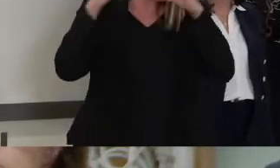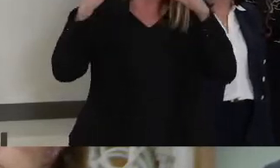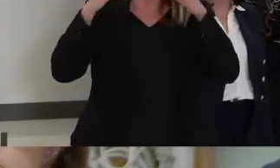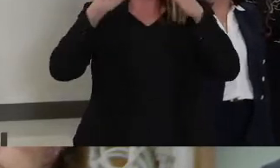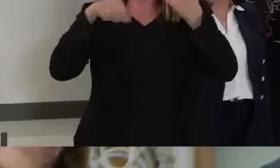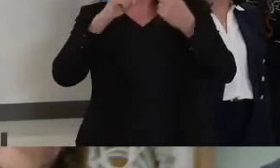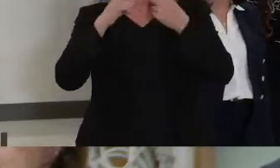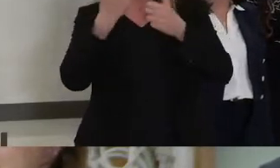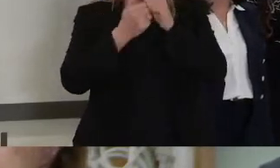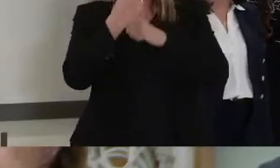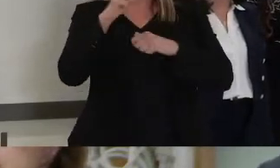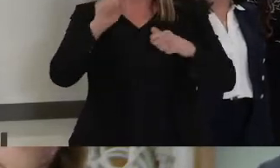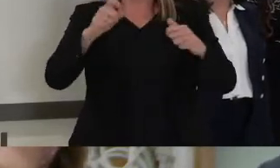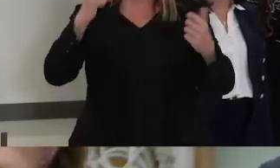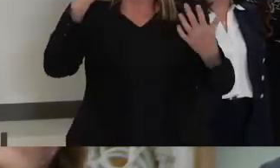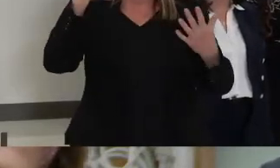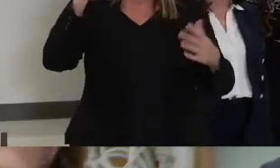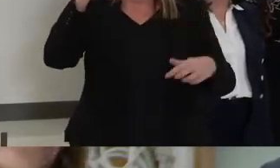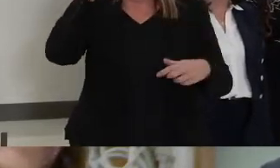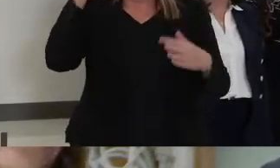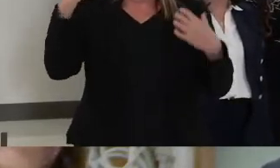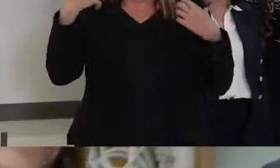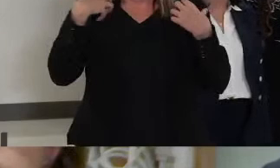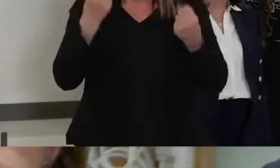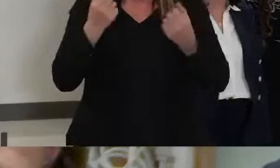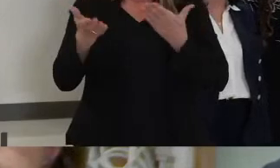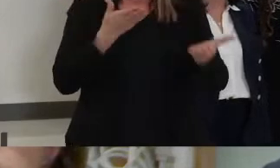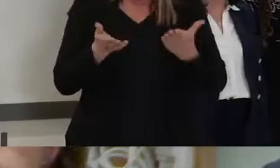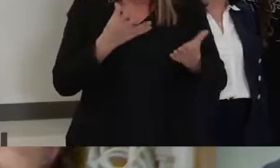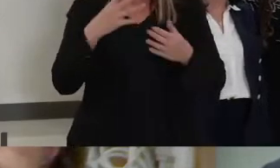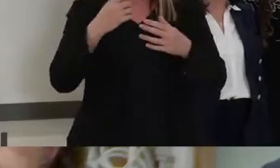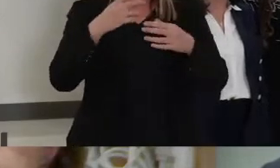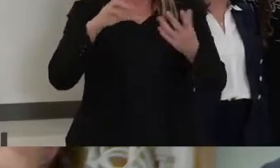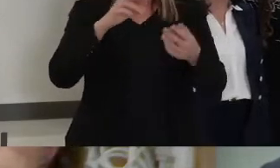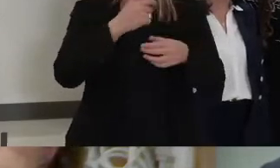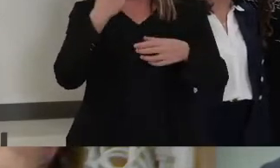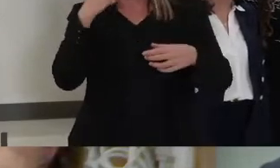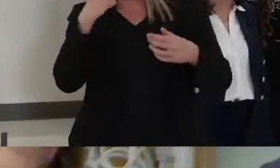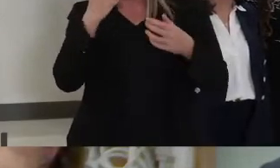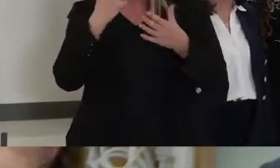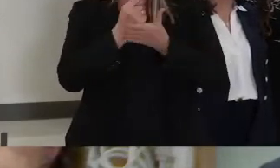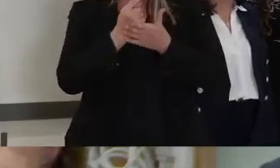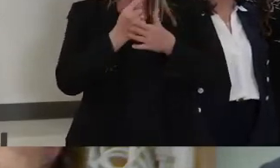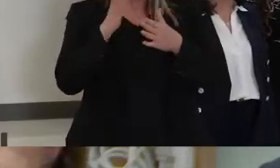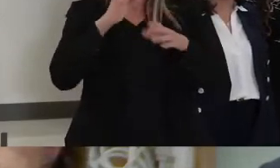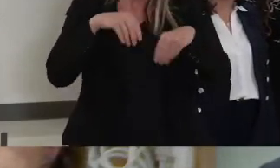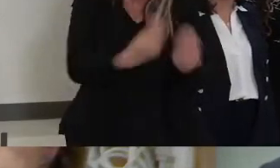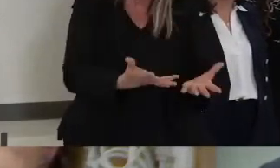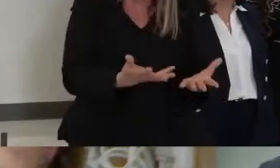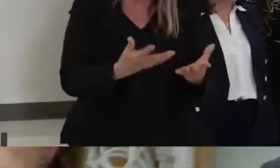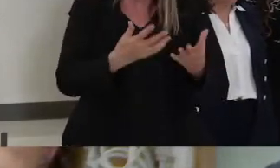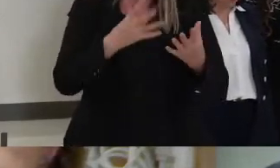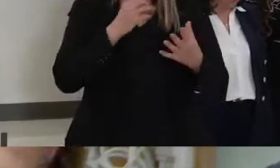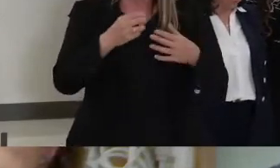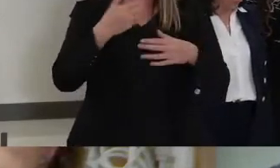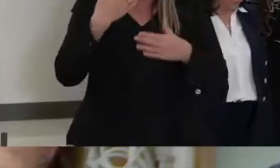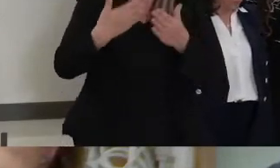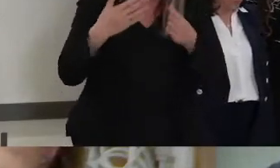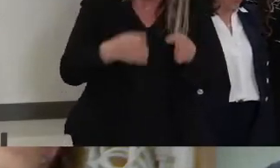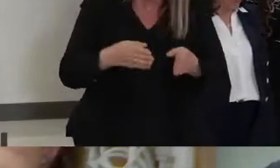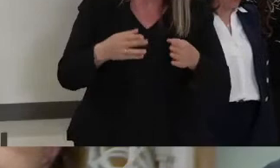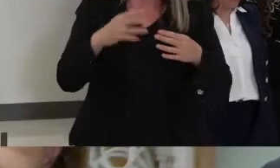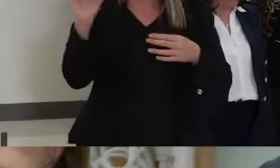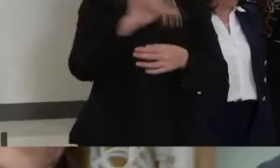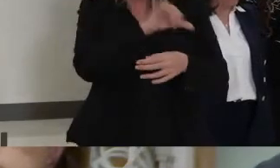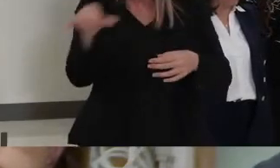needs mental health services or addiction treatment can get it quickly, in quality way, in much the same way that every second